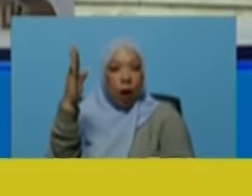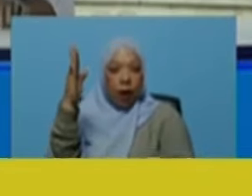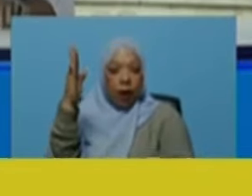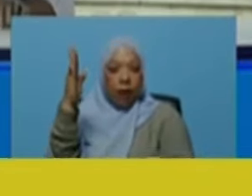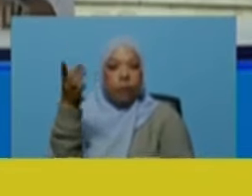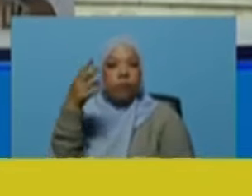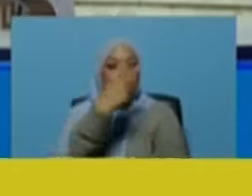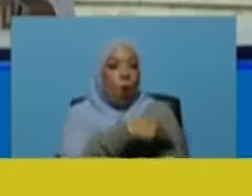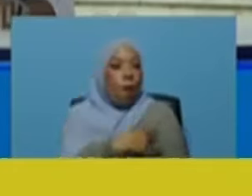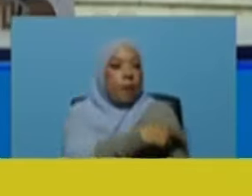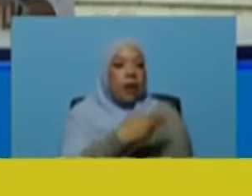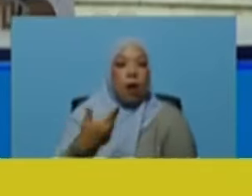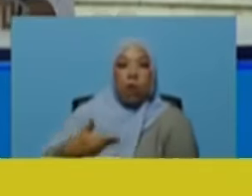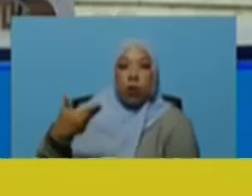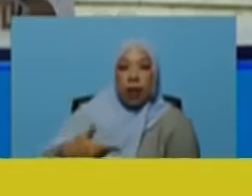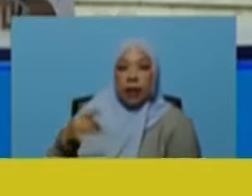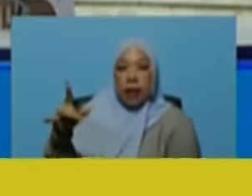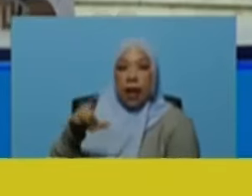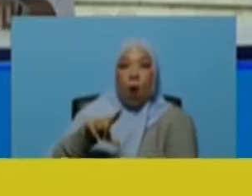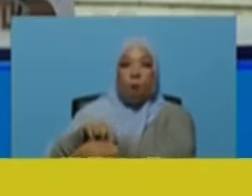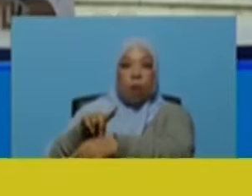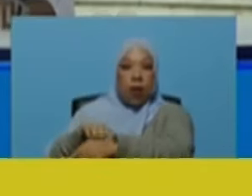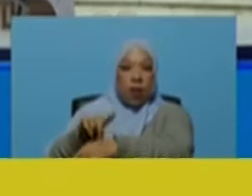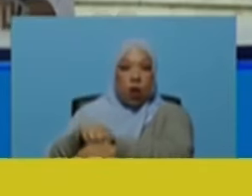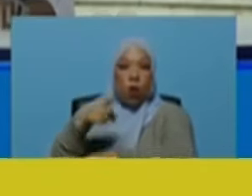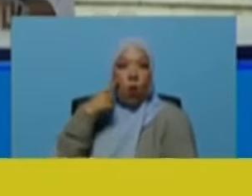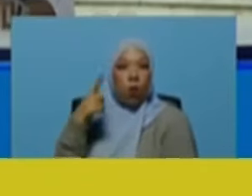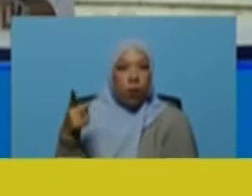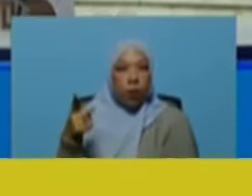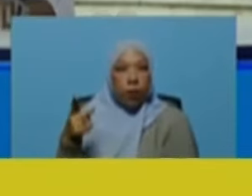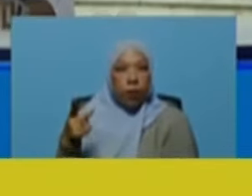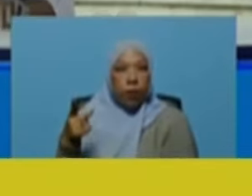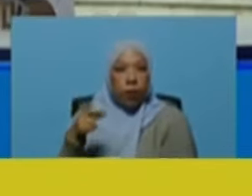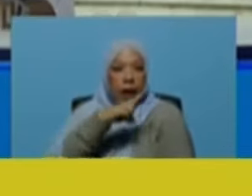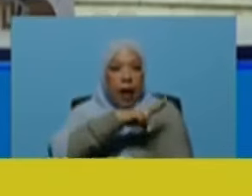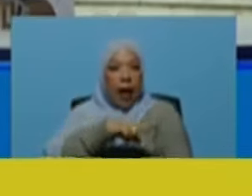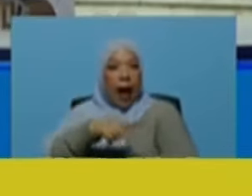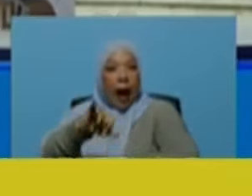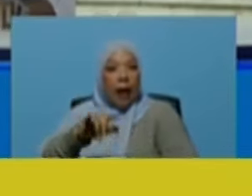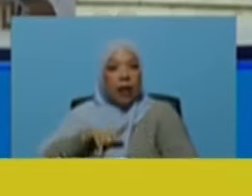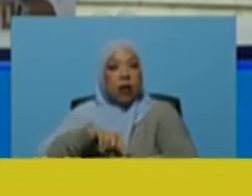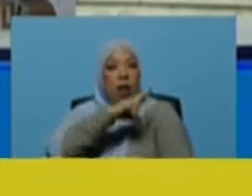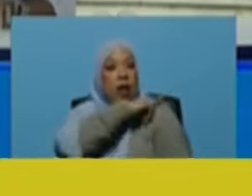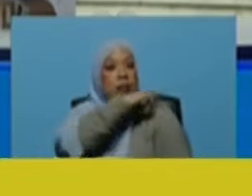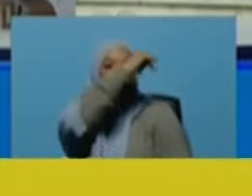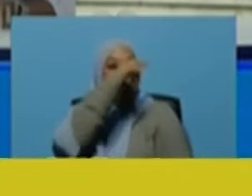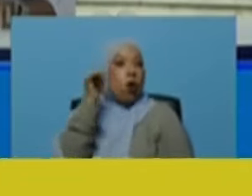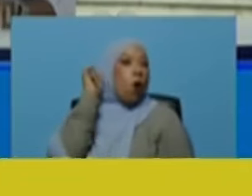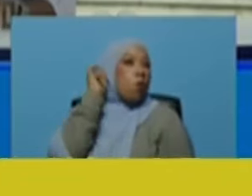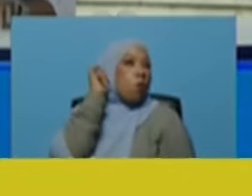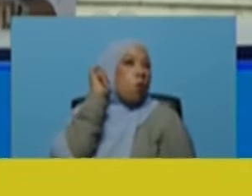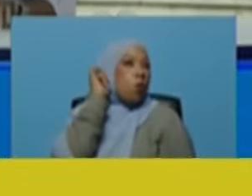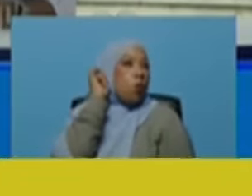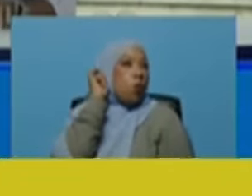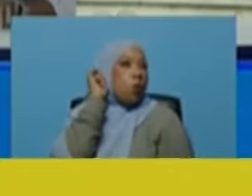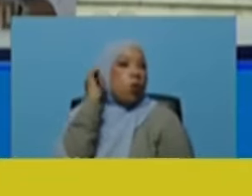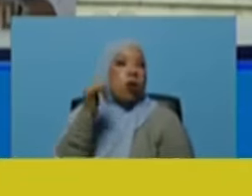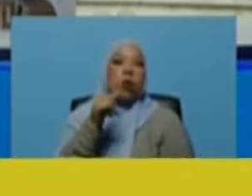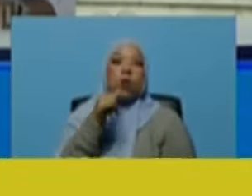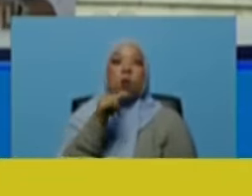Dr. Javier is there, Cabreras is also there, the director, Dr. Elsie Sanchez, and